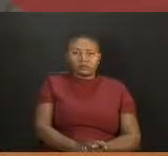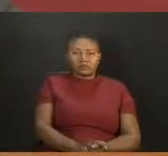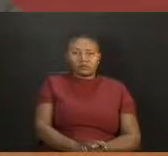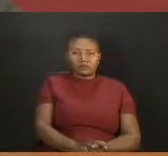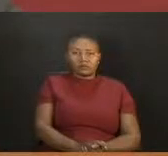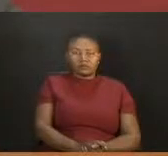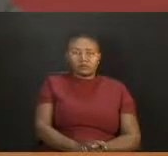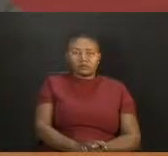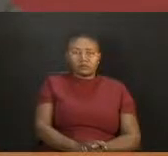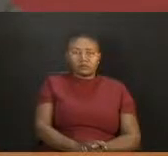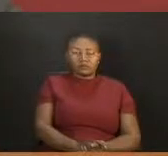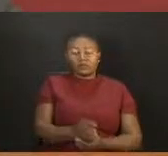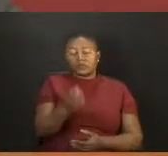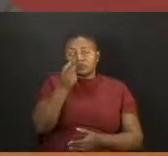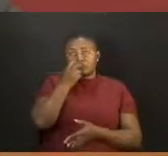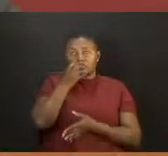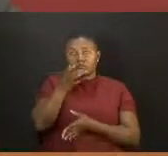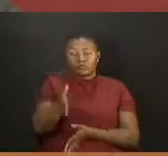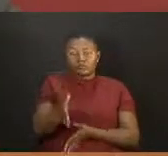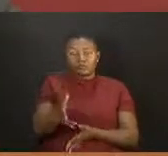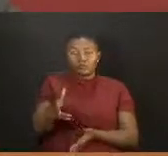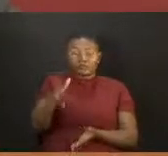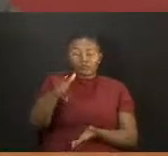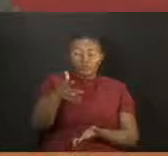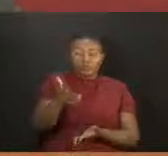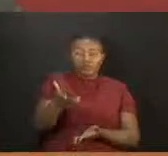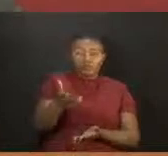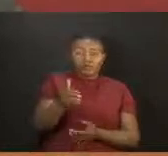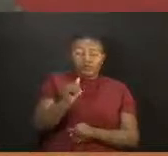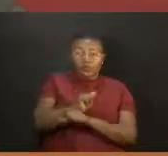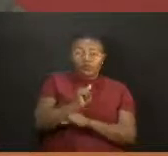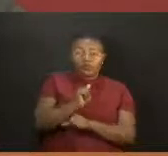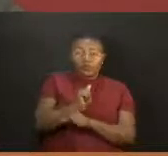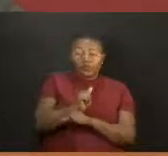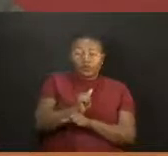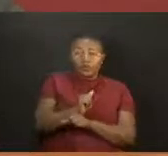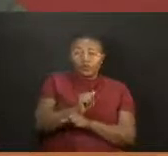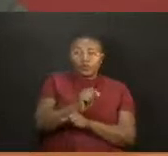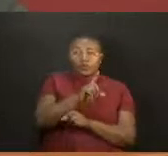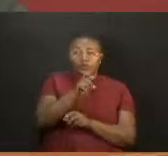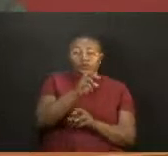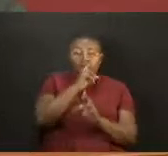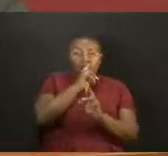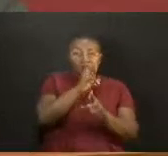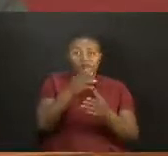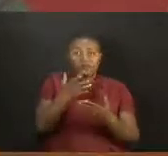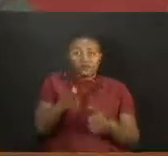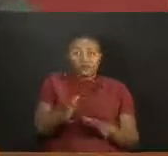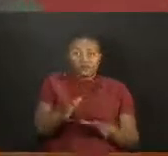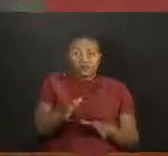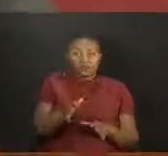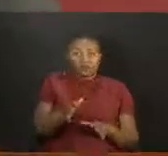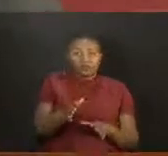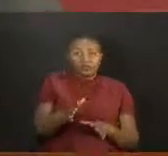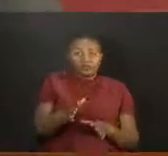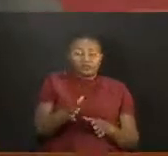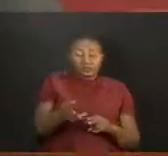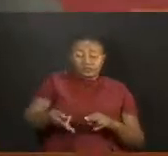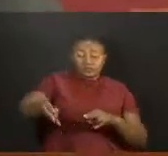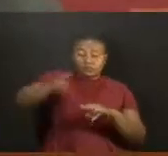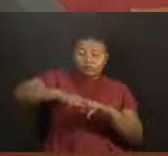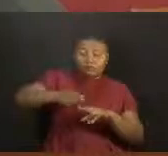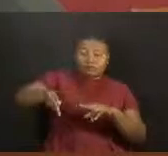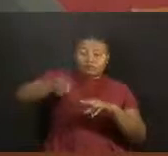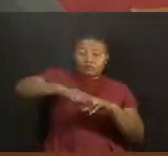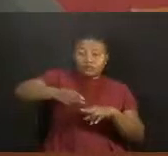Mr. Speaker, the occupation issue have been answered already. The repeated increase in the